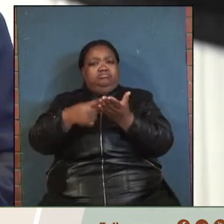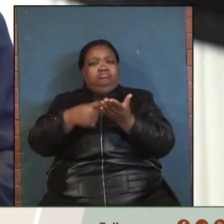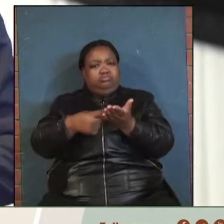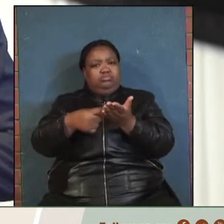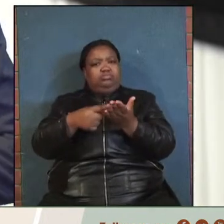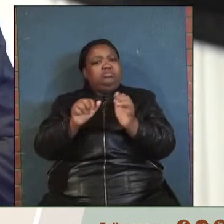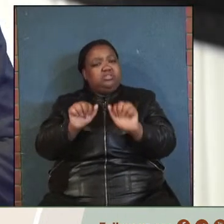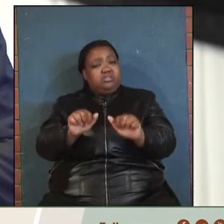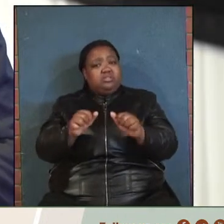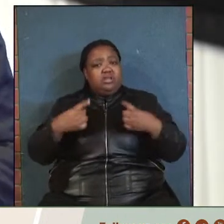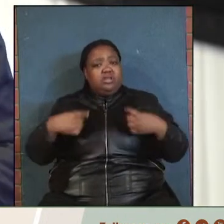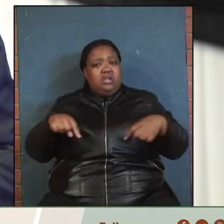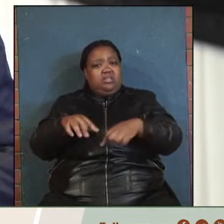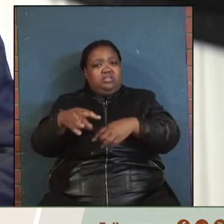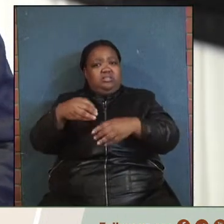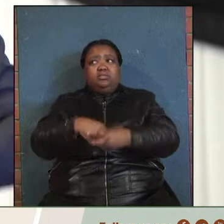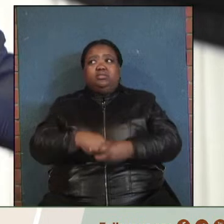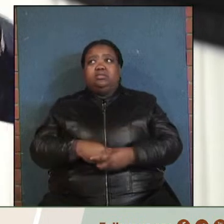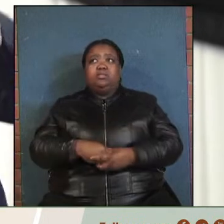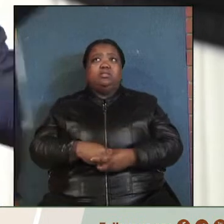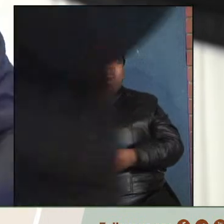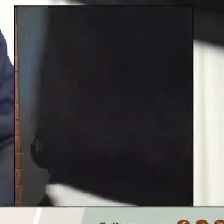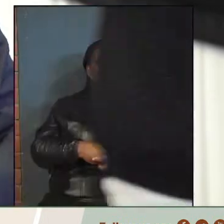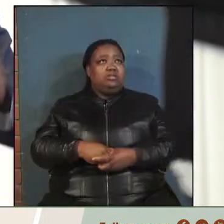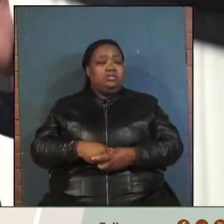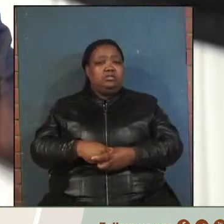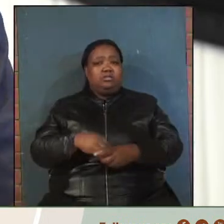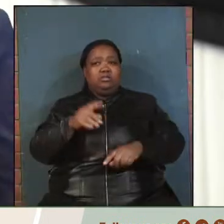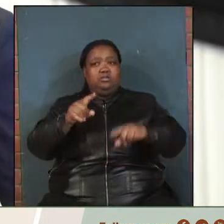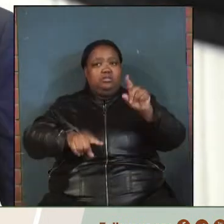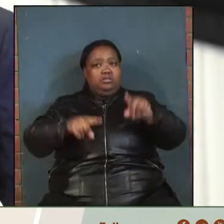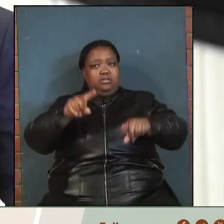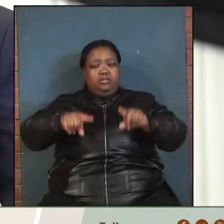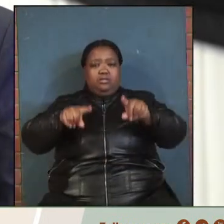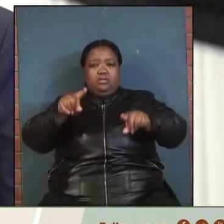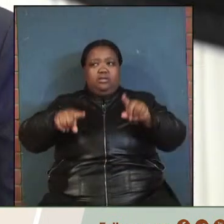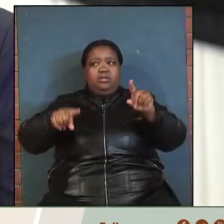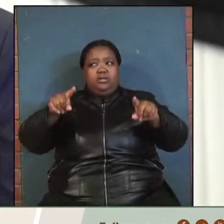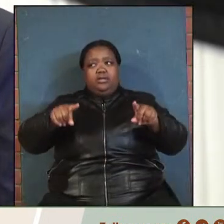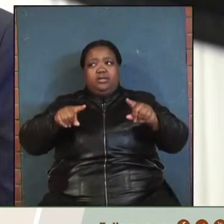we engage you in your various capacities.